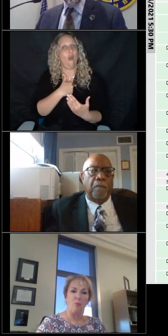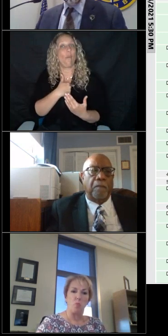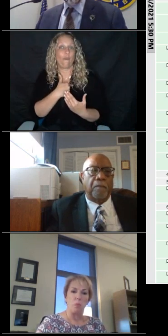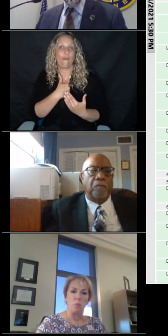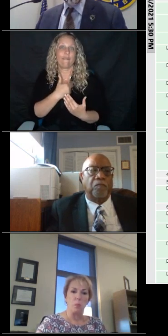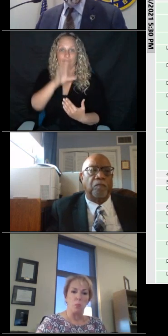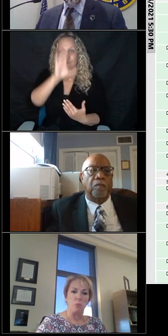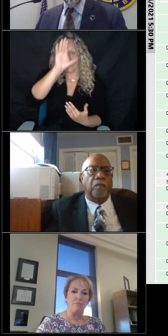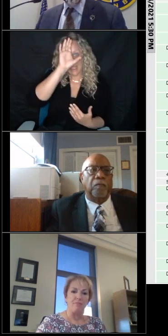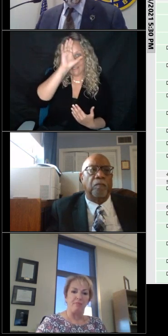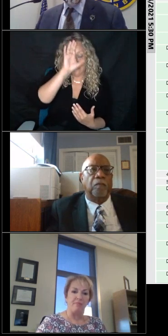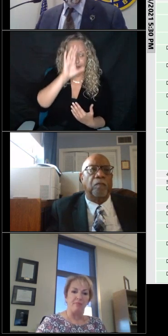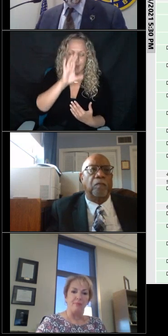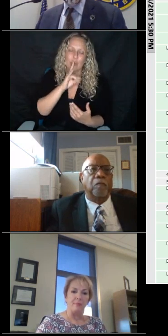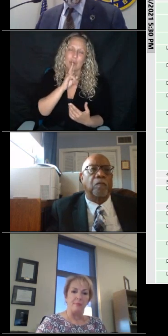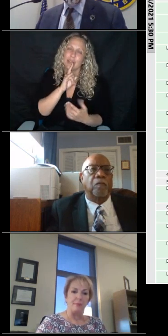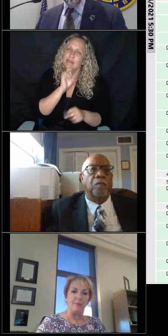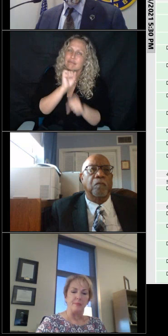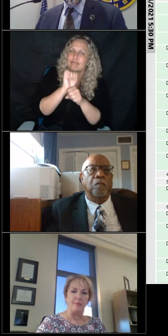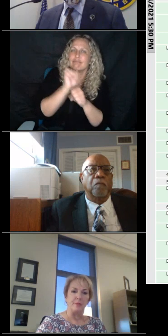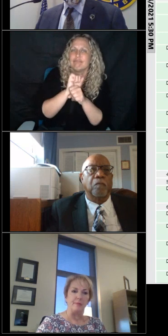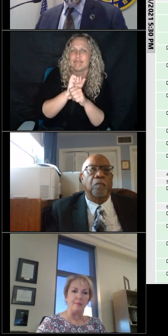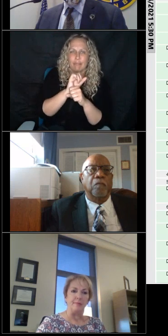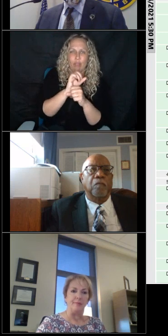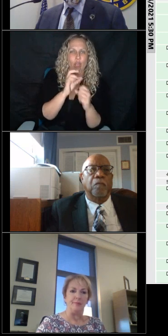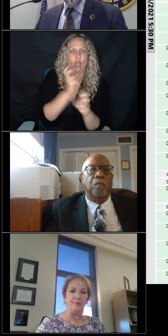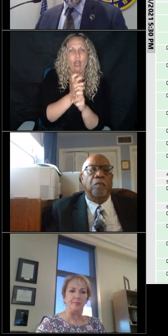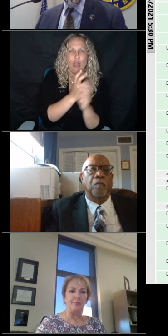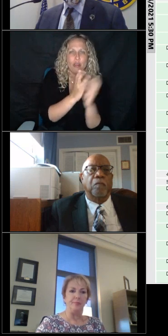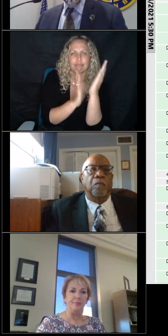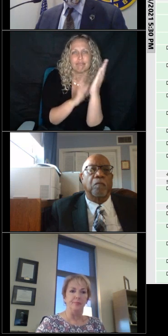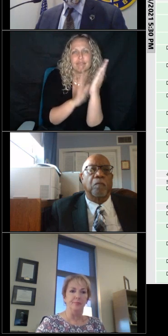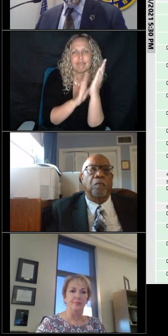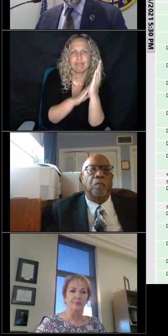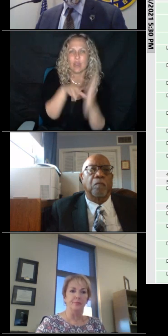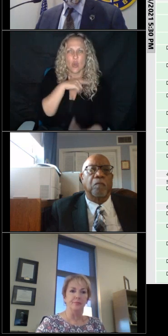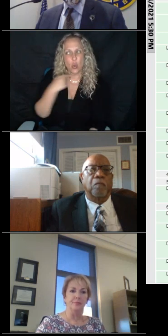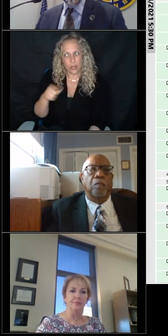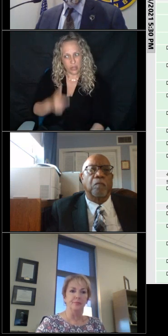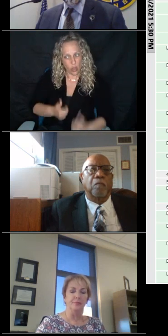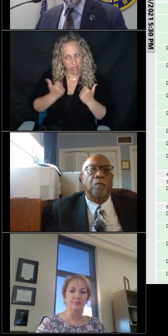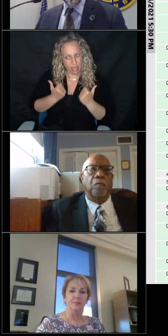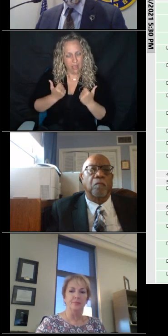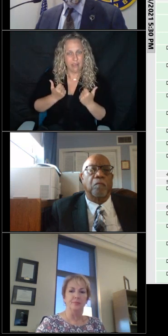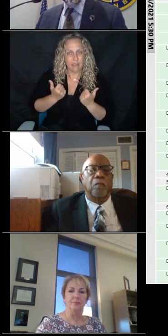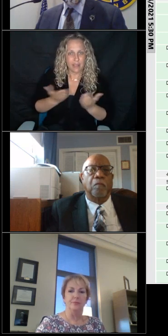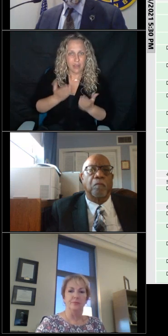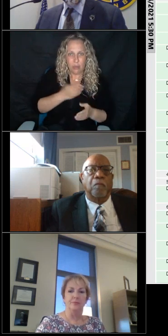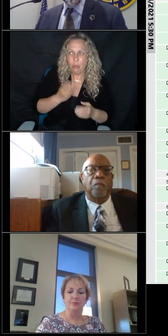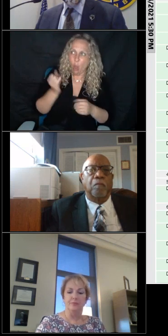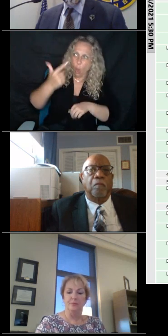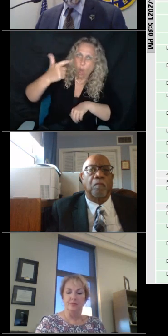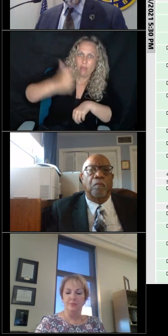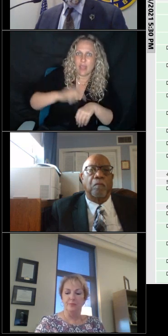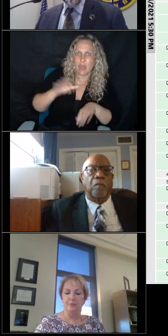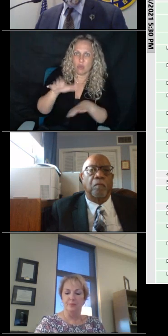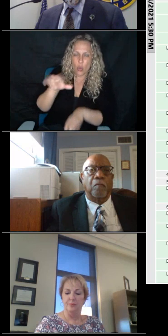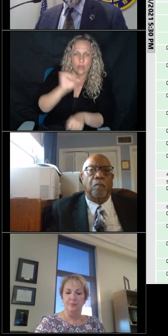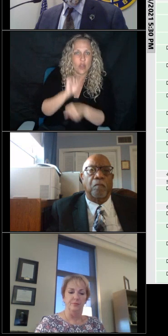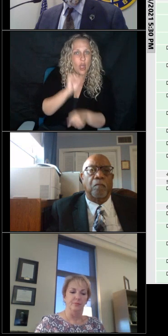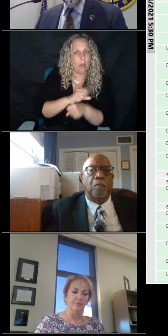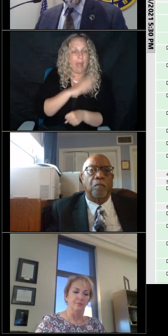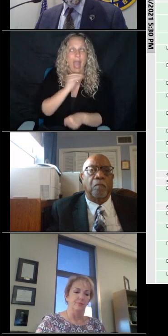and serving us here in the city of Boynton Beach. They put their lives at risk all the time to do their job, and they do